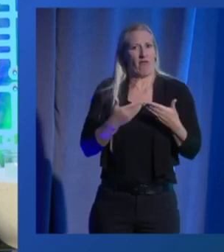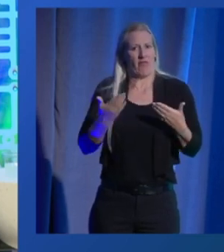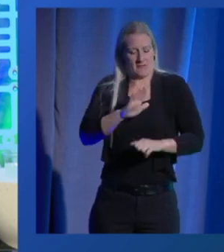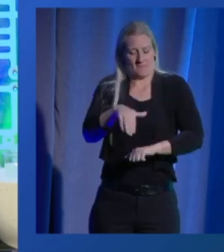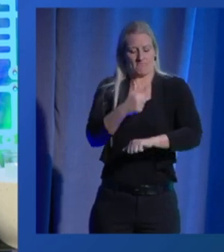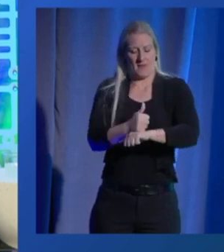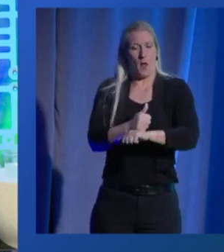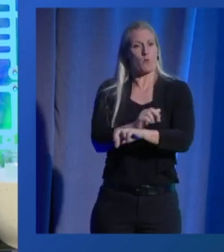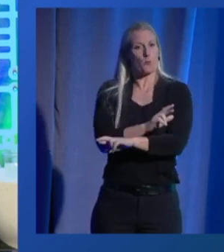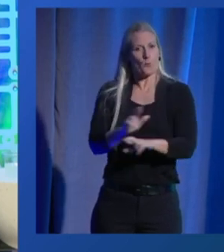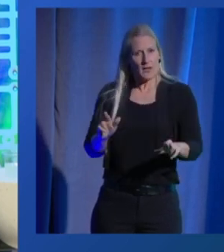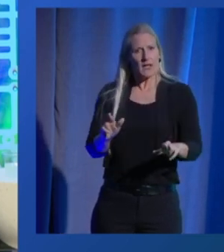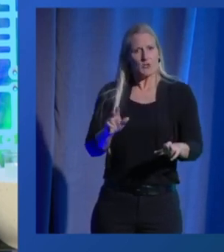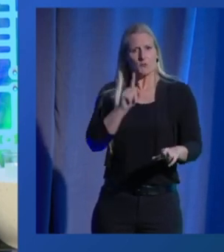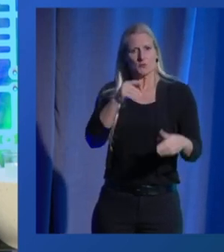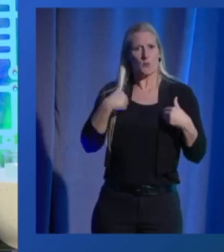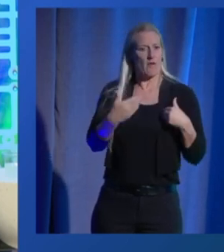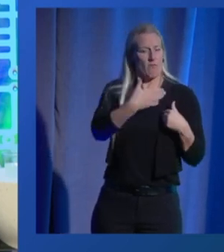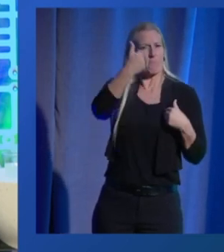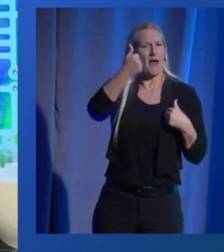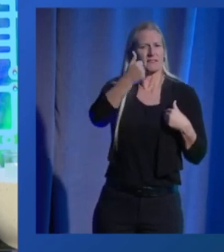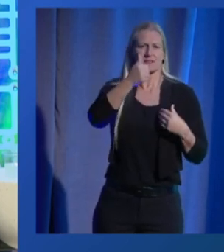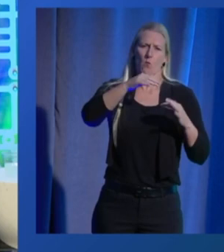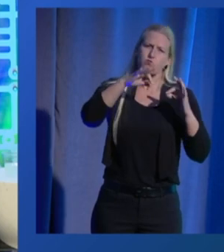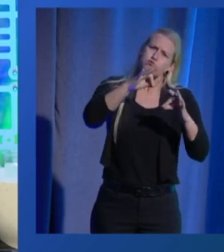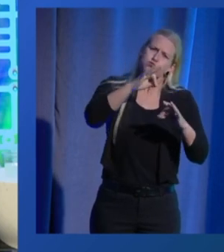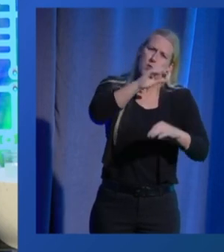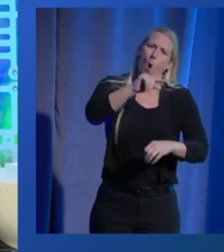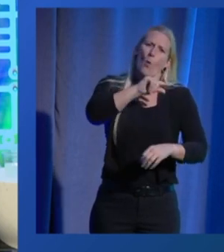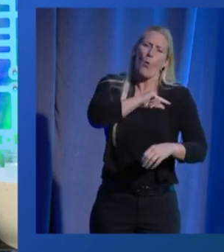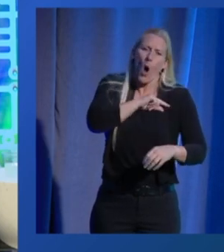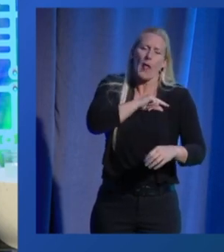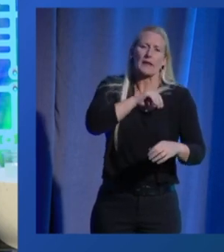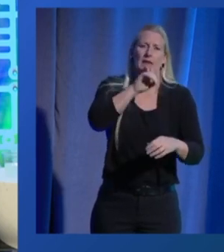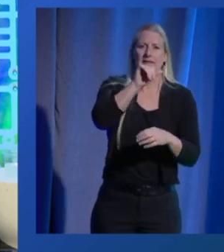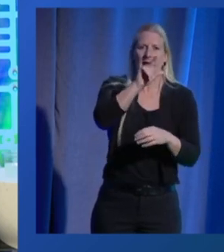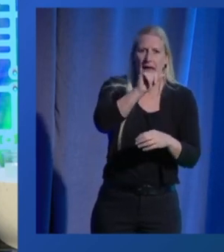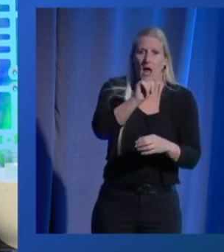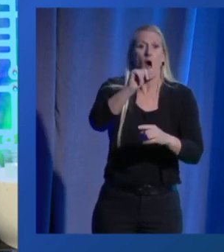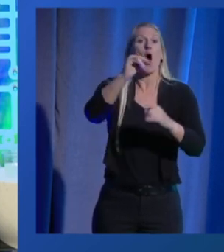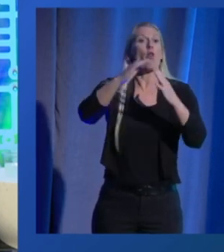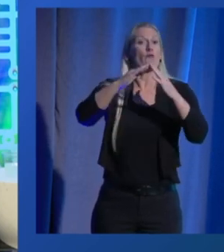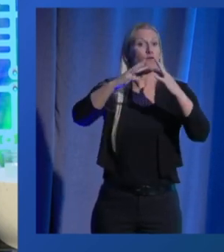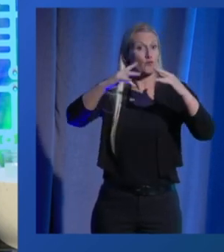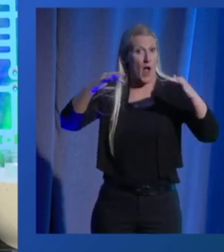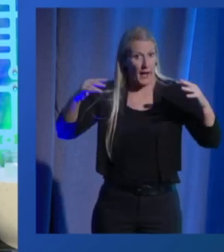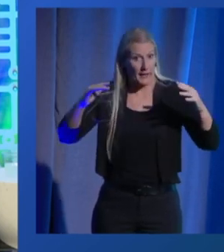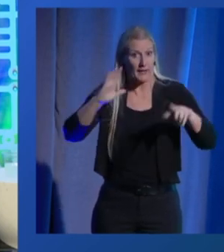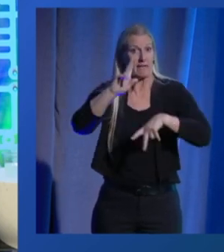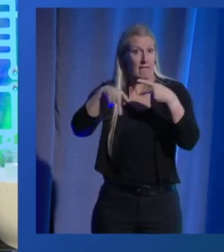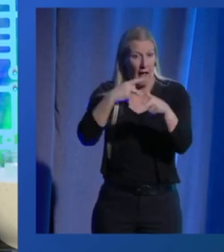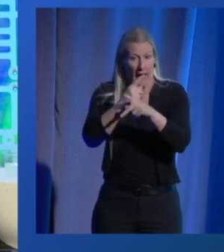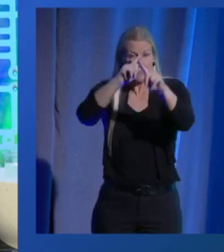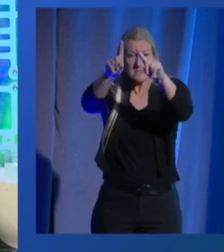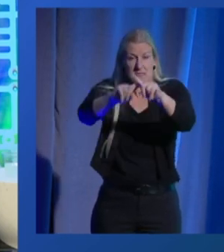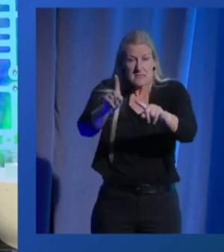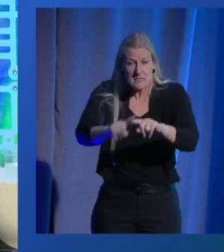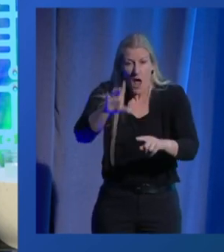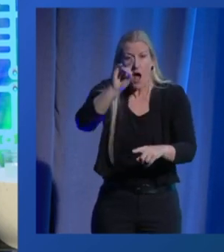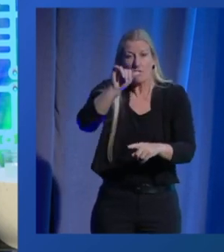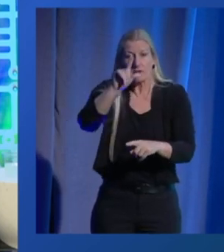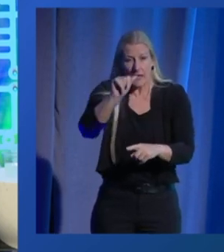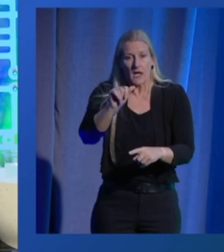we're getting the best quality data the volume of data the variety of data that is necessary to inform and drive those